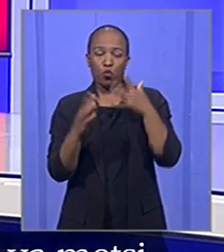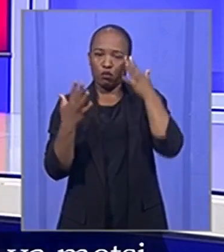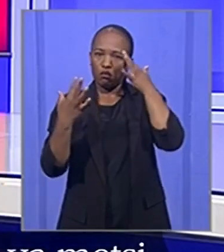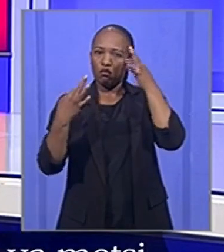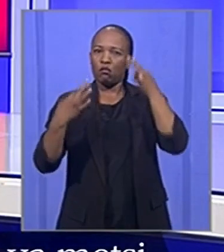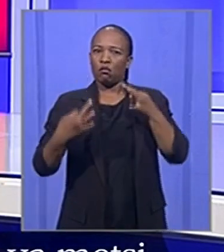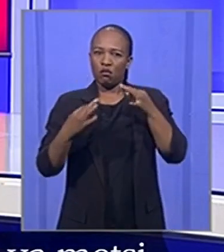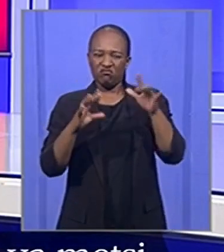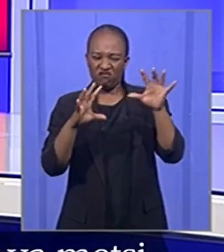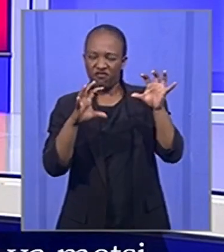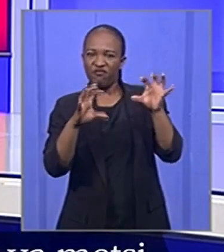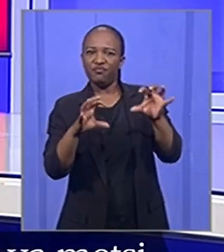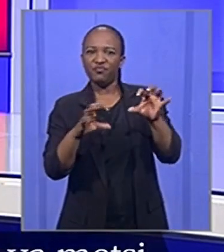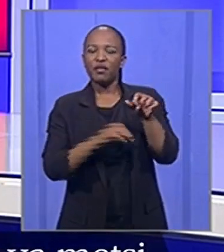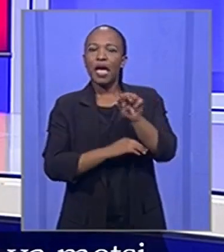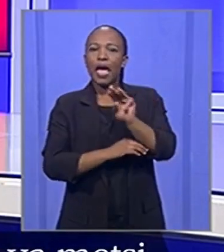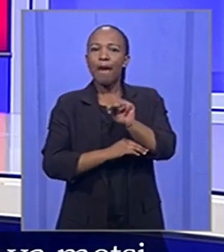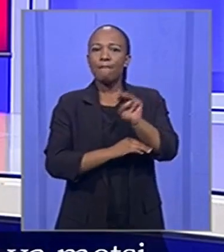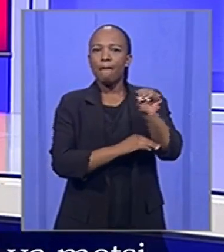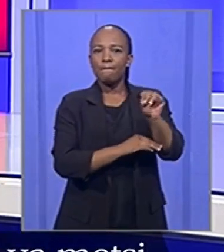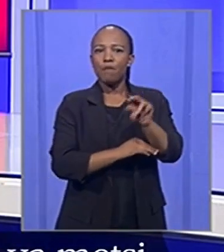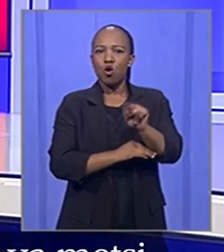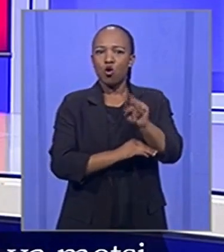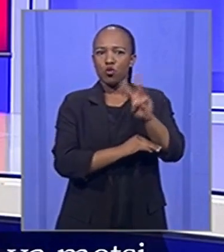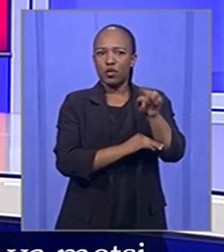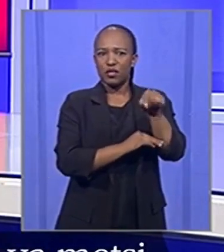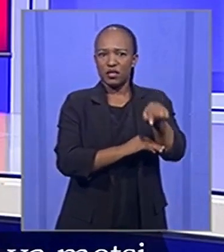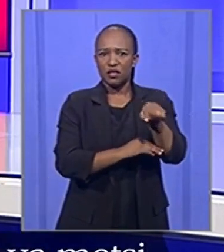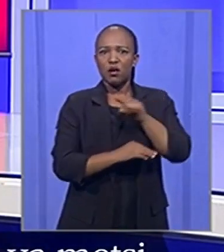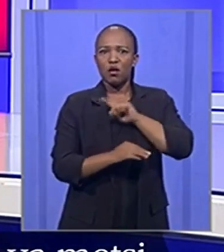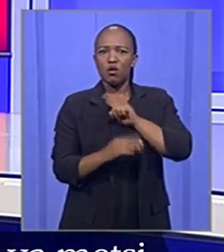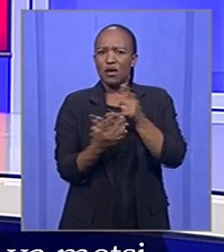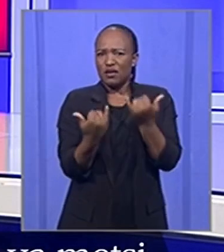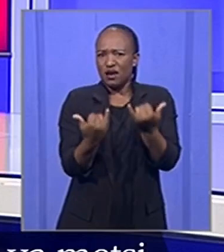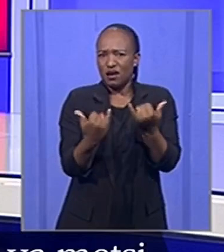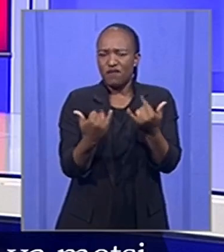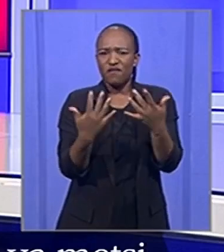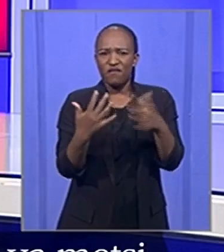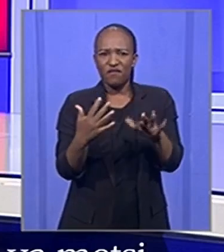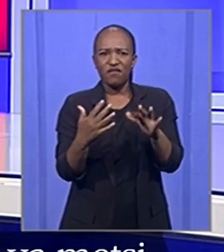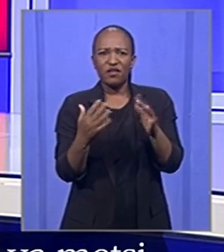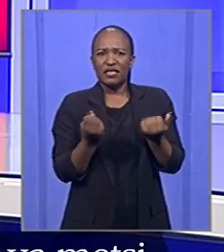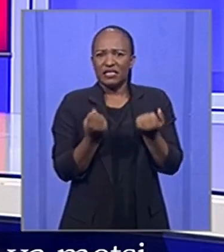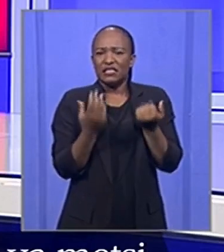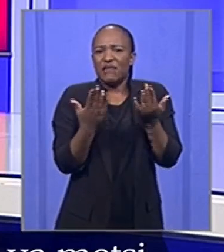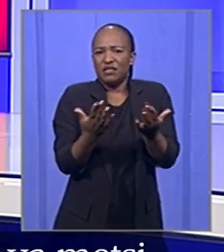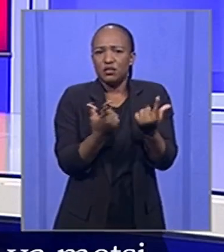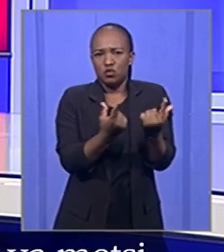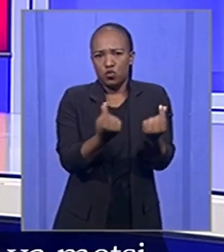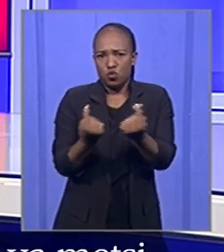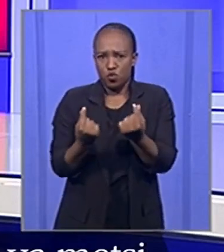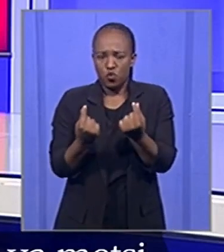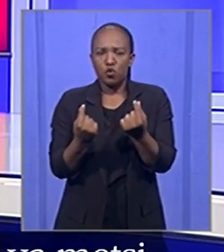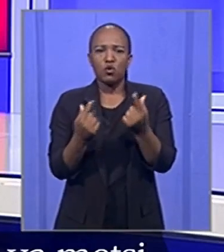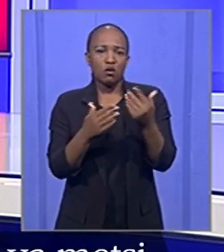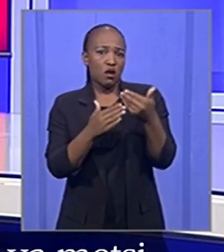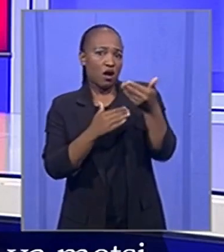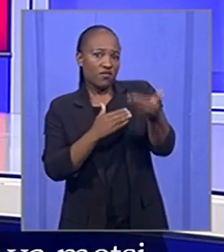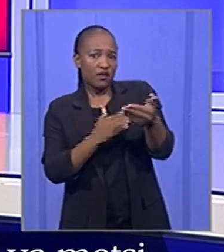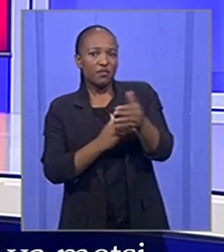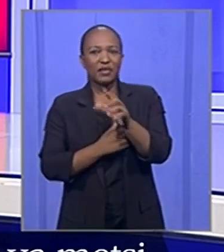qobellang masepala wa ngaka modiri Molema ka ho kenya tshebetsong ditshisinyo tsa yona. Sena se latela